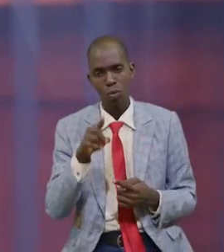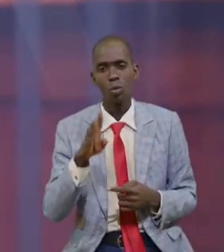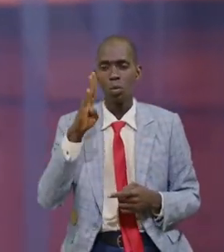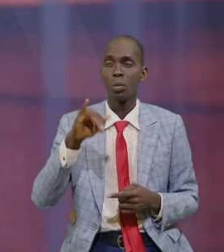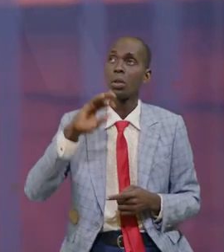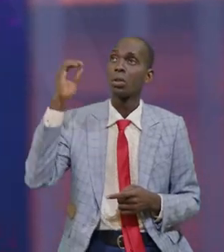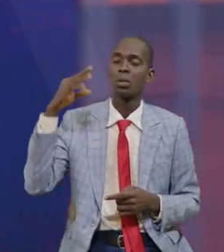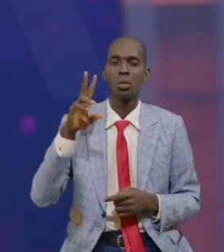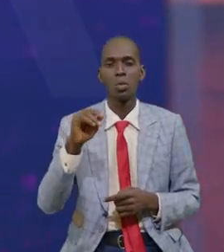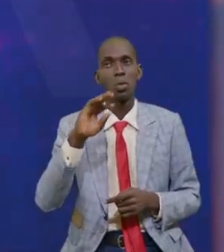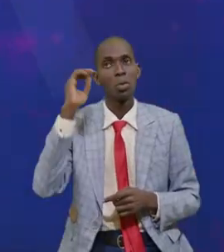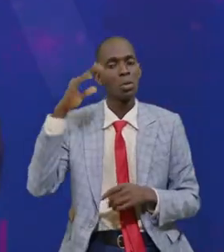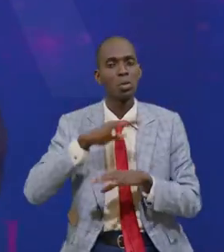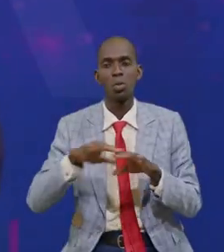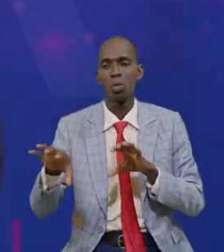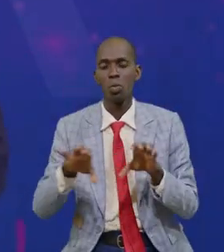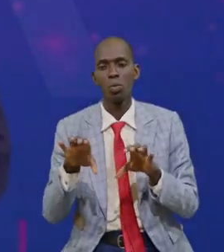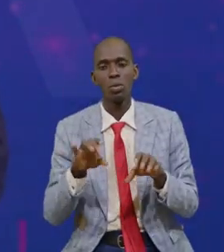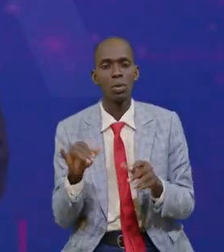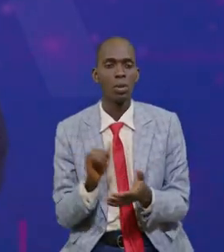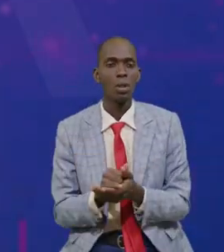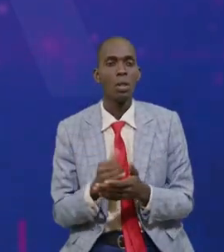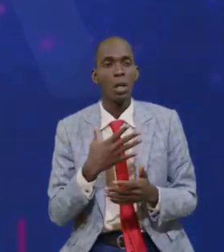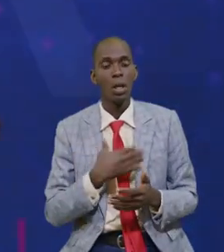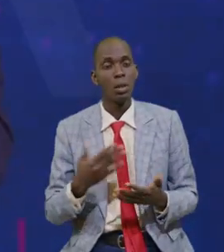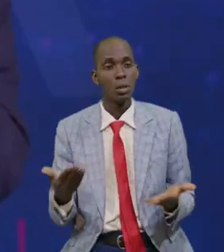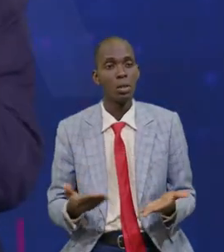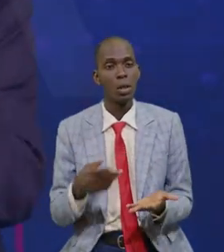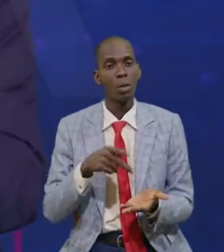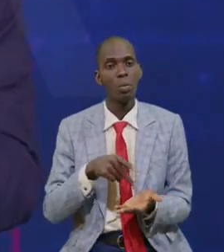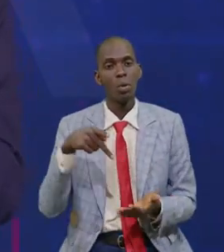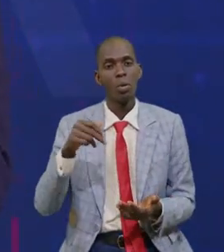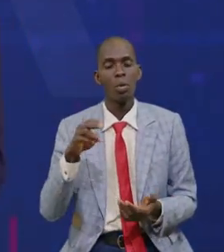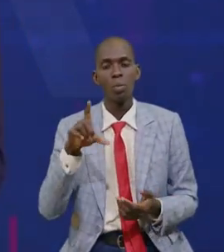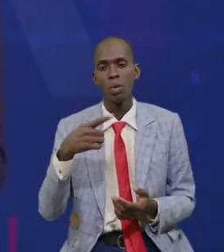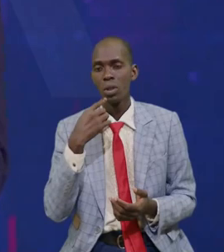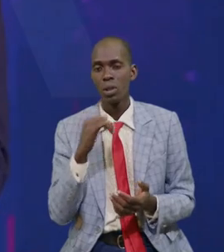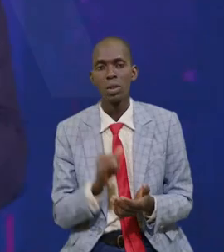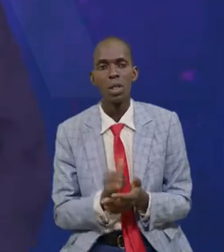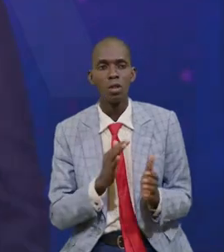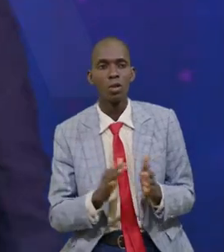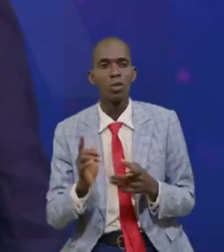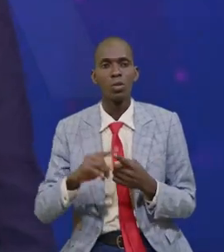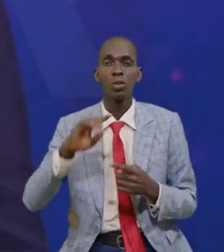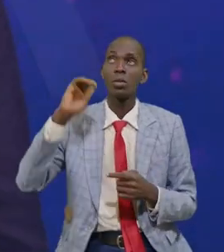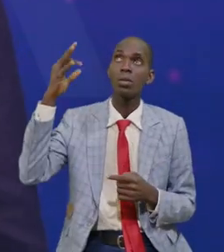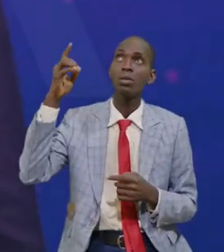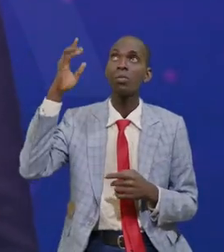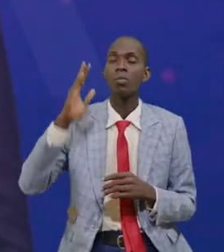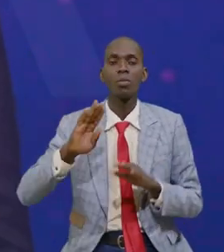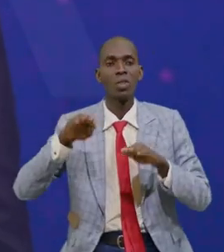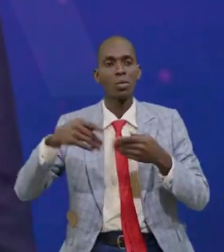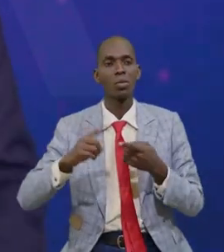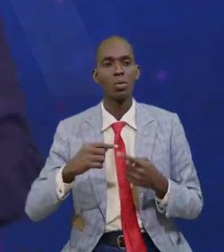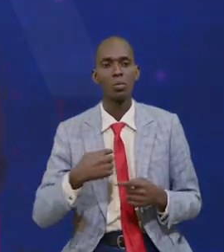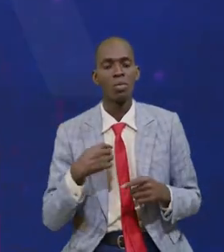that. Here Paul the Apostle said, according to the grace of God, which is given unto me as a